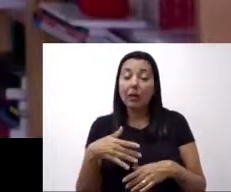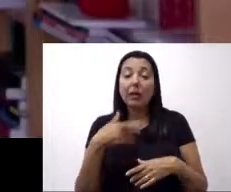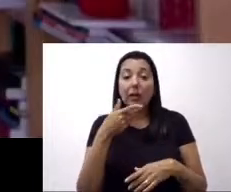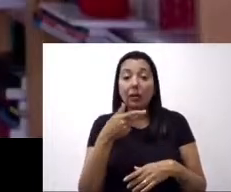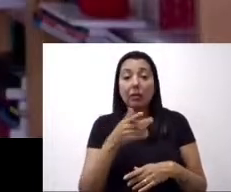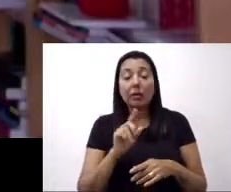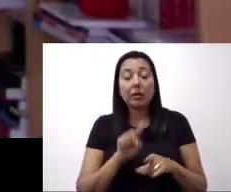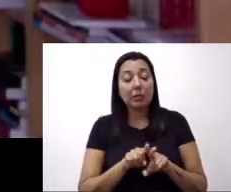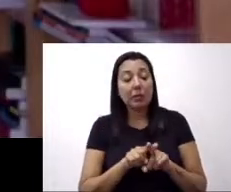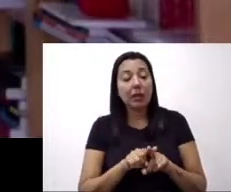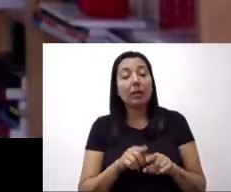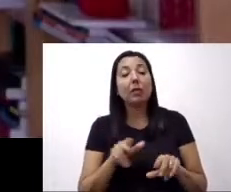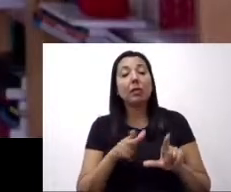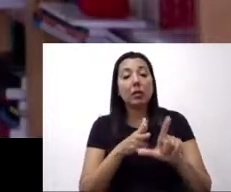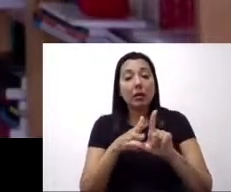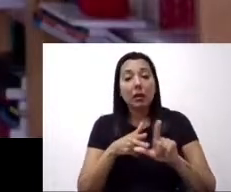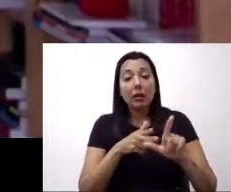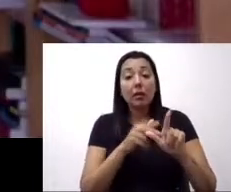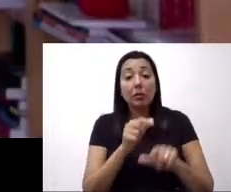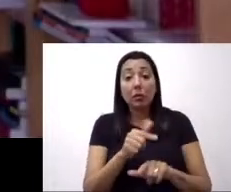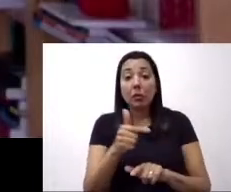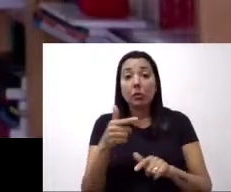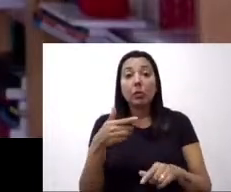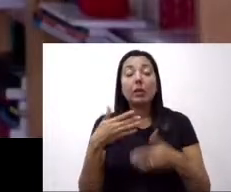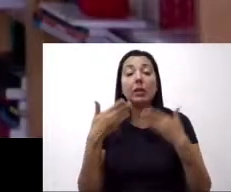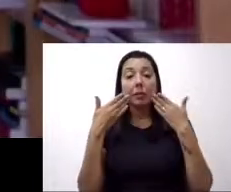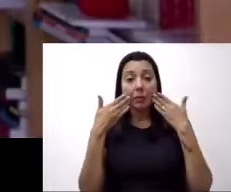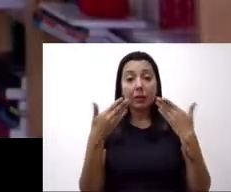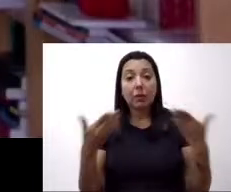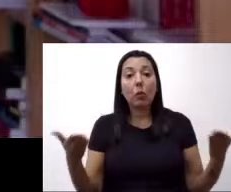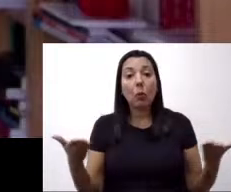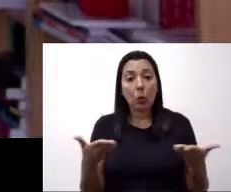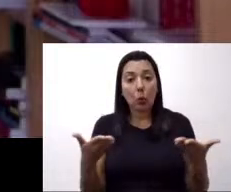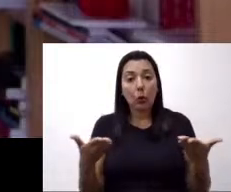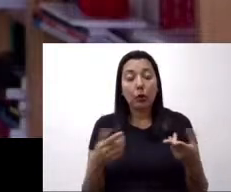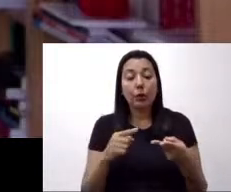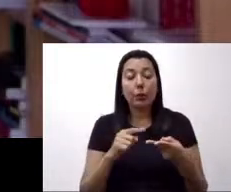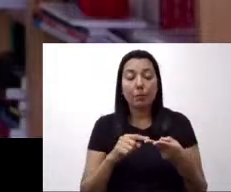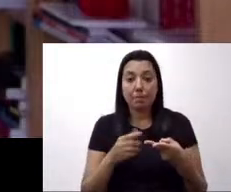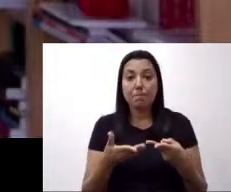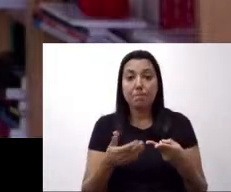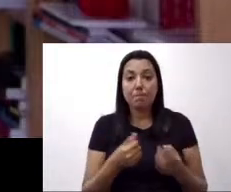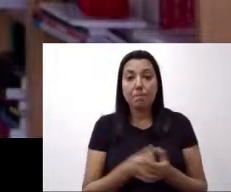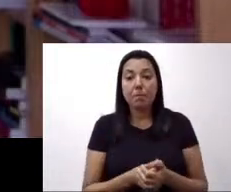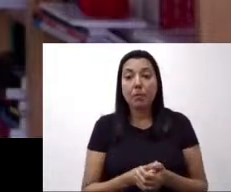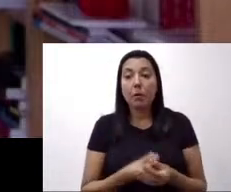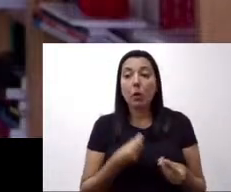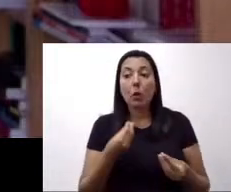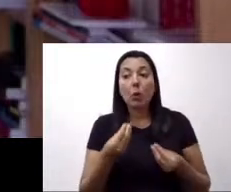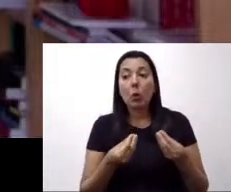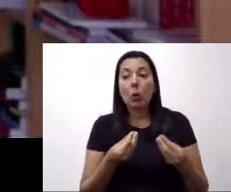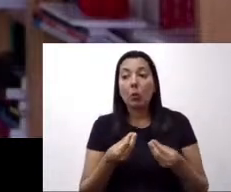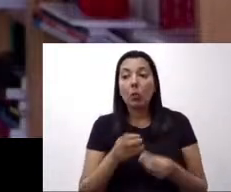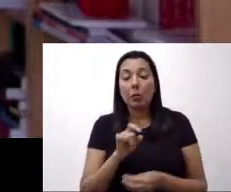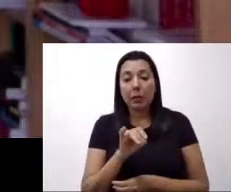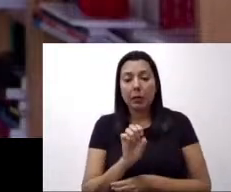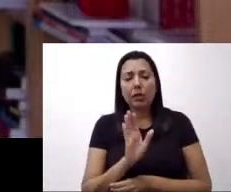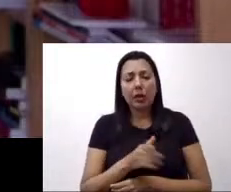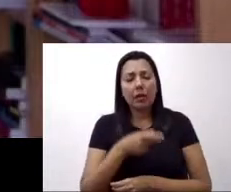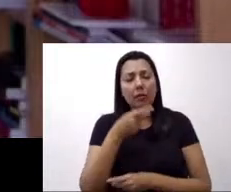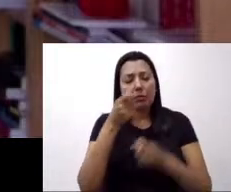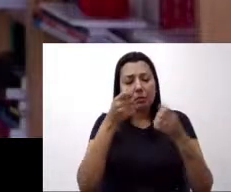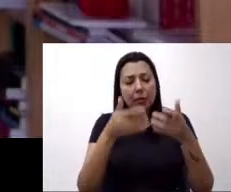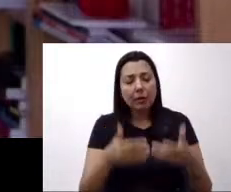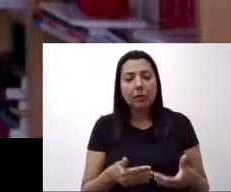two presentations today. As Osmany already said, those